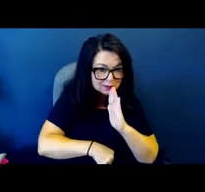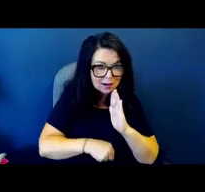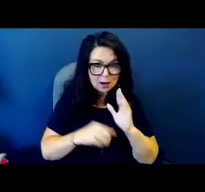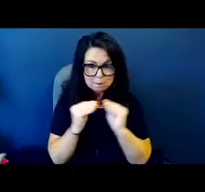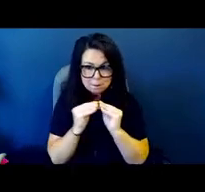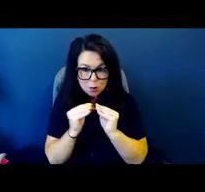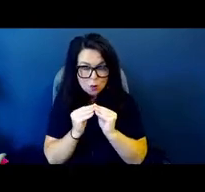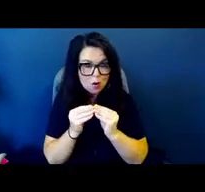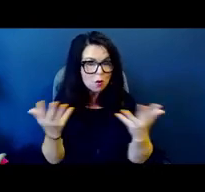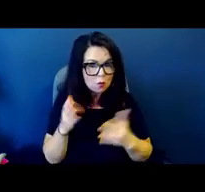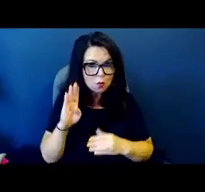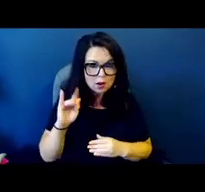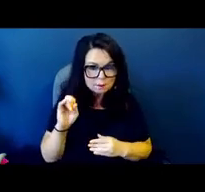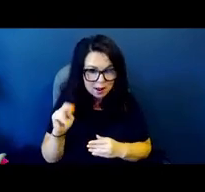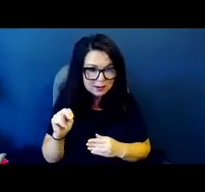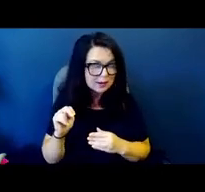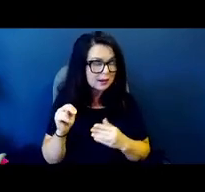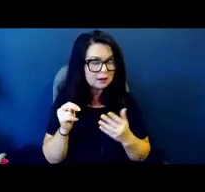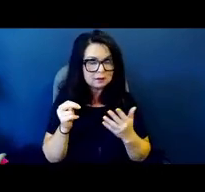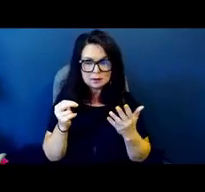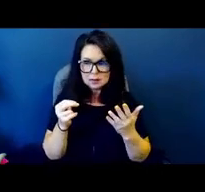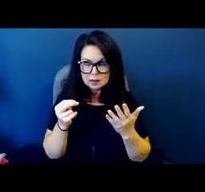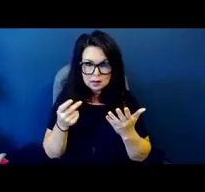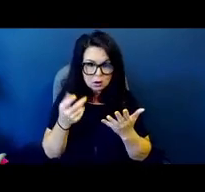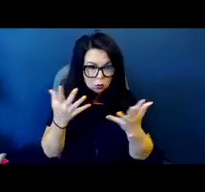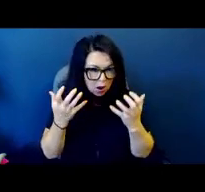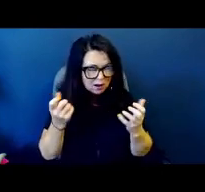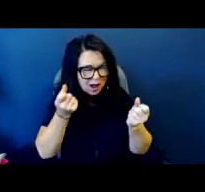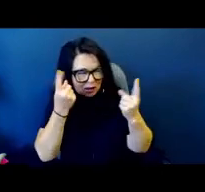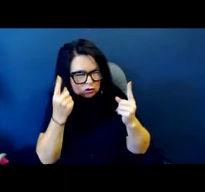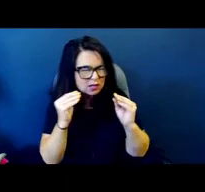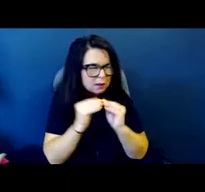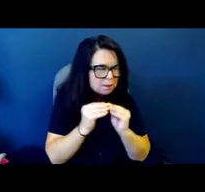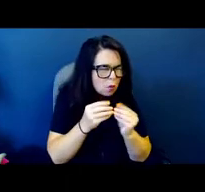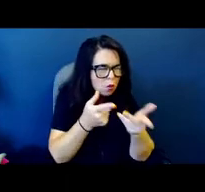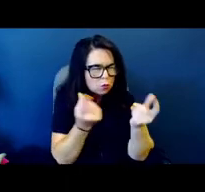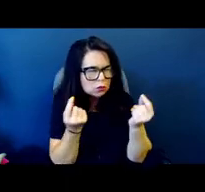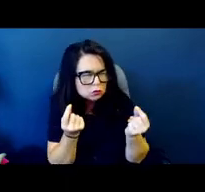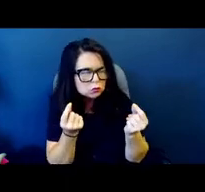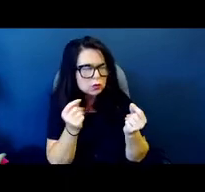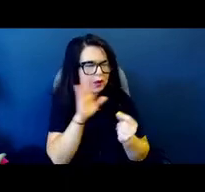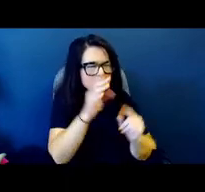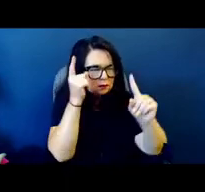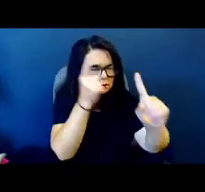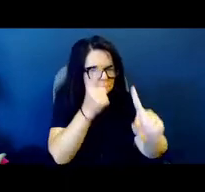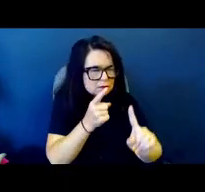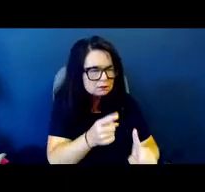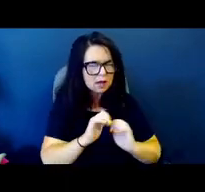Biden is doing, and if you don't feel like you have a good grasp on how he's representing our community, and to be